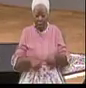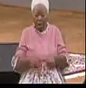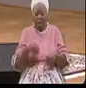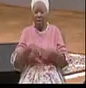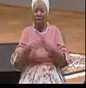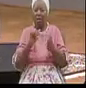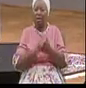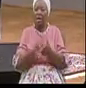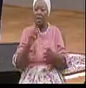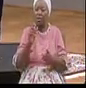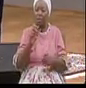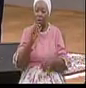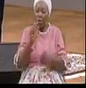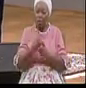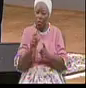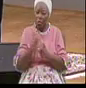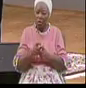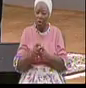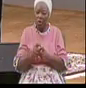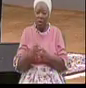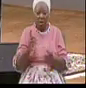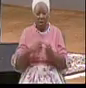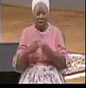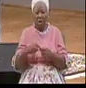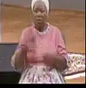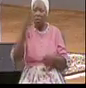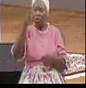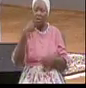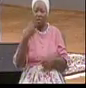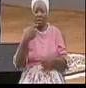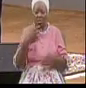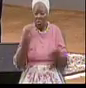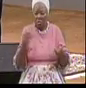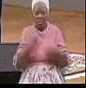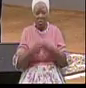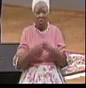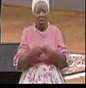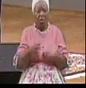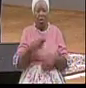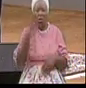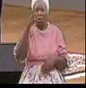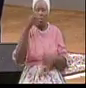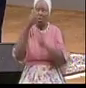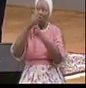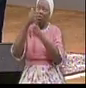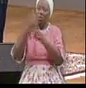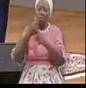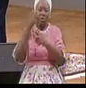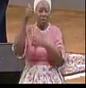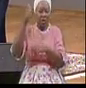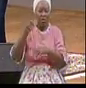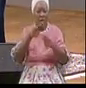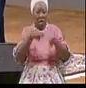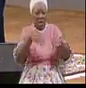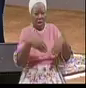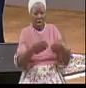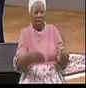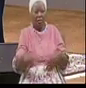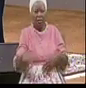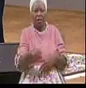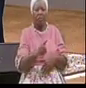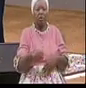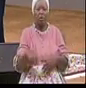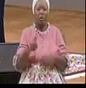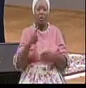that work. It says, wherefore God also gave them up to uncleanness through